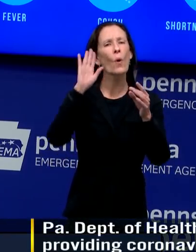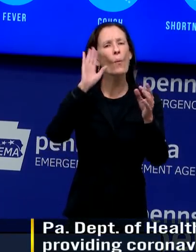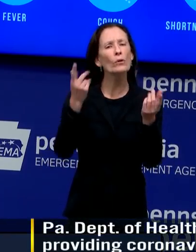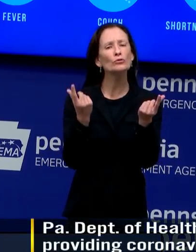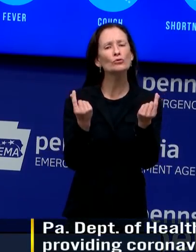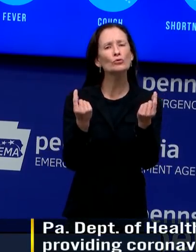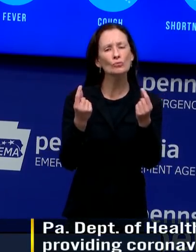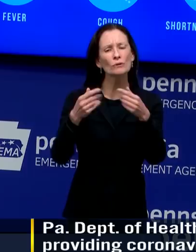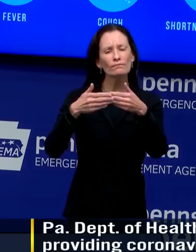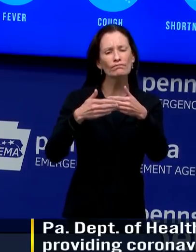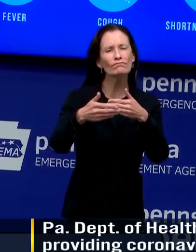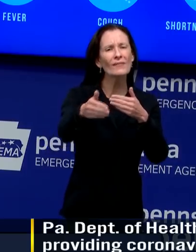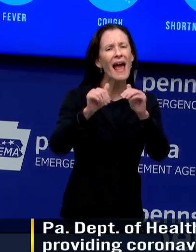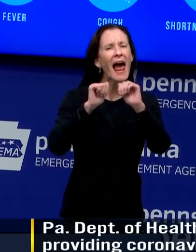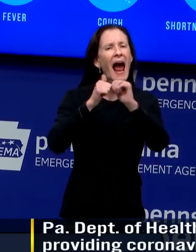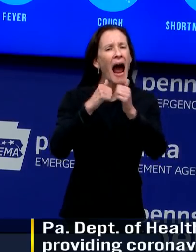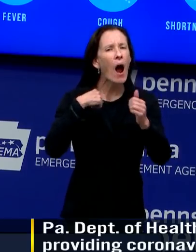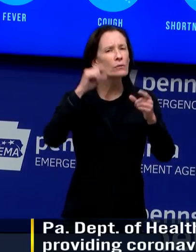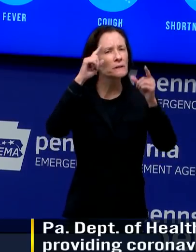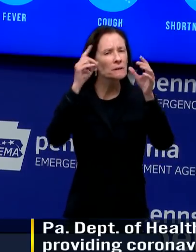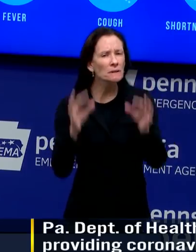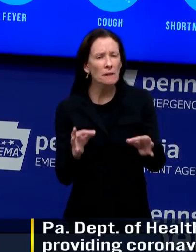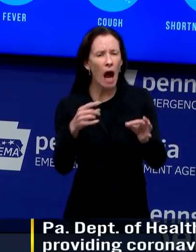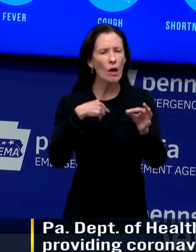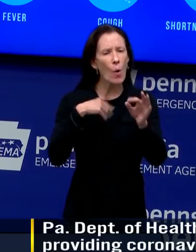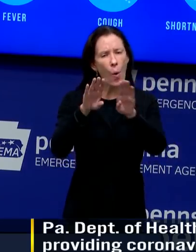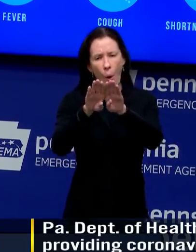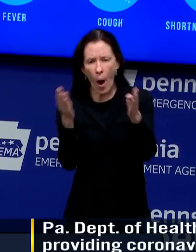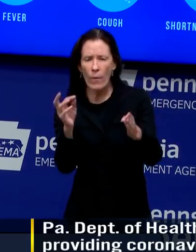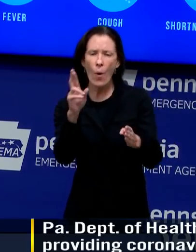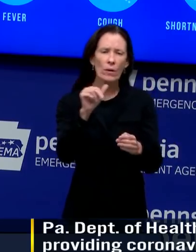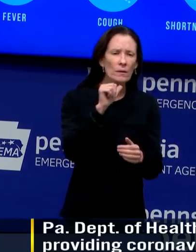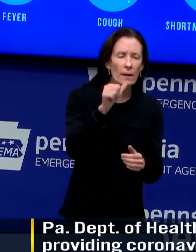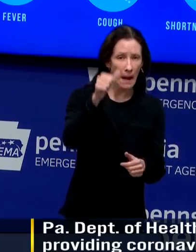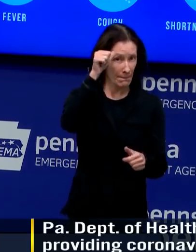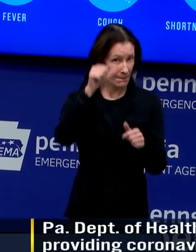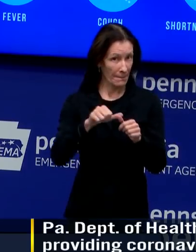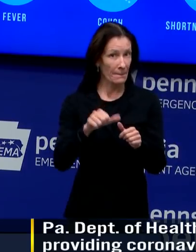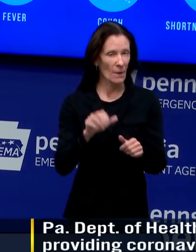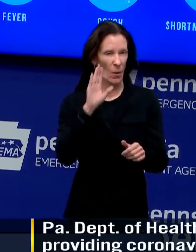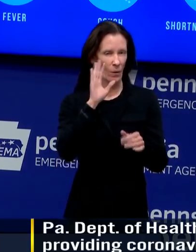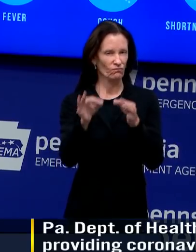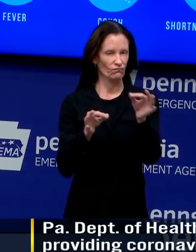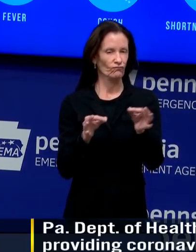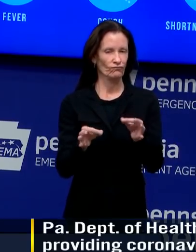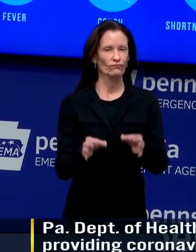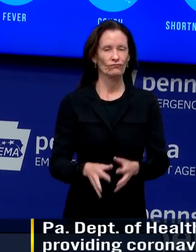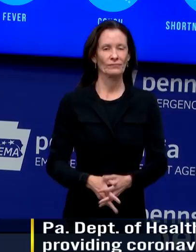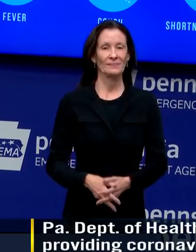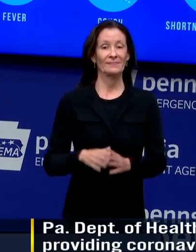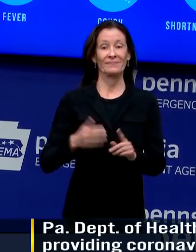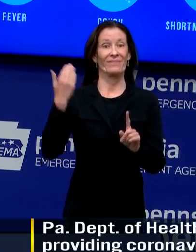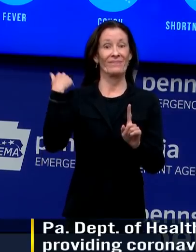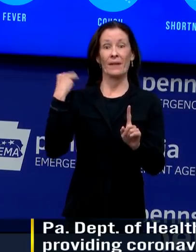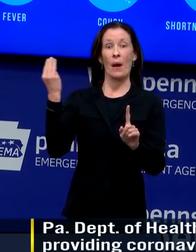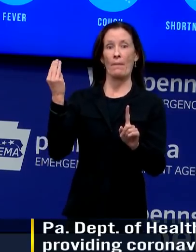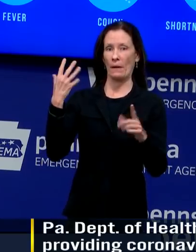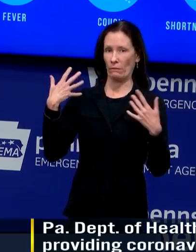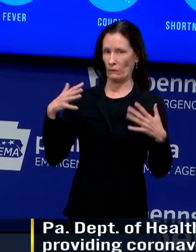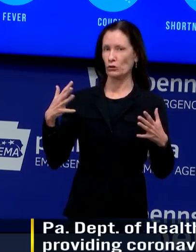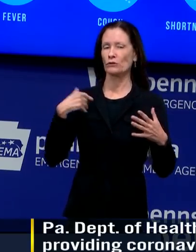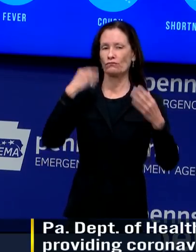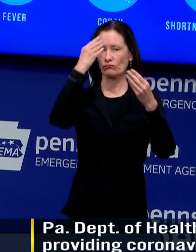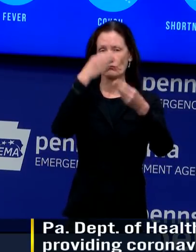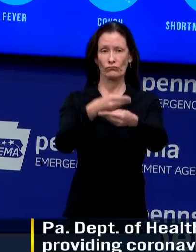Pennsylvania. On Monday, I discussed a rollout date for the start of a series of reopenings on May 8th. Today,